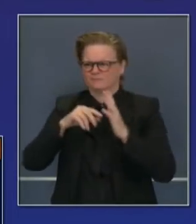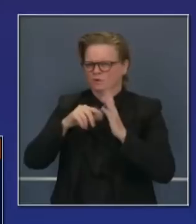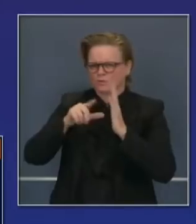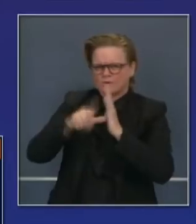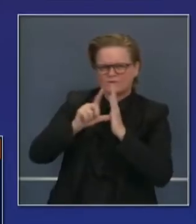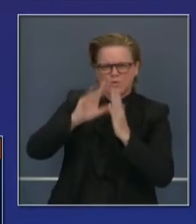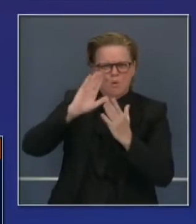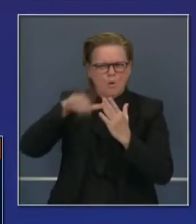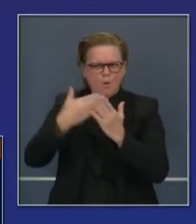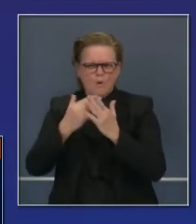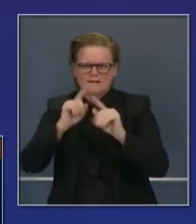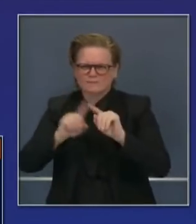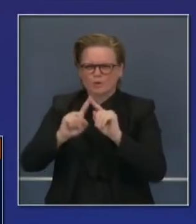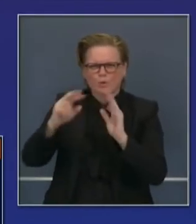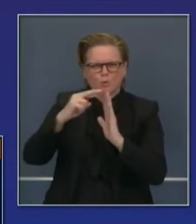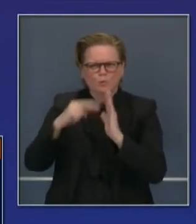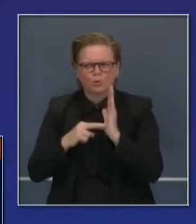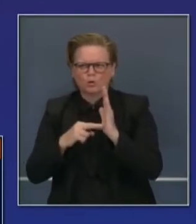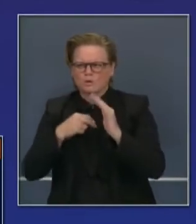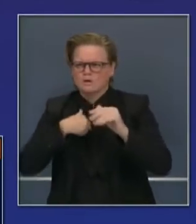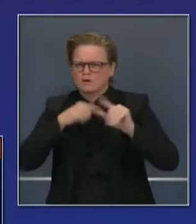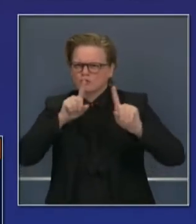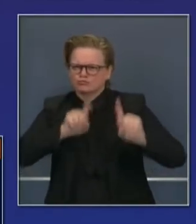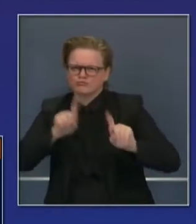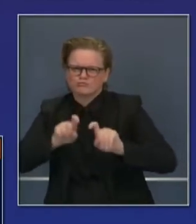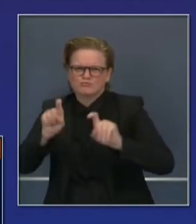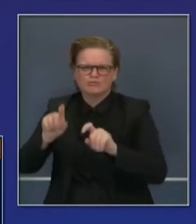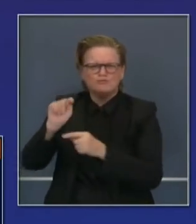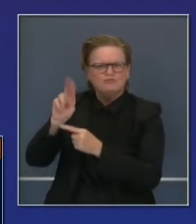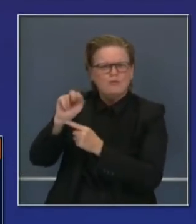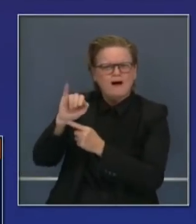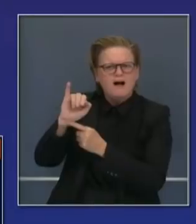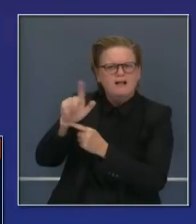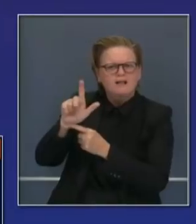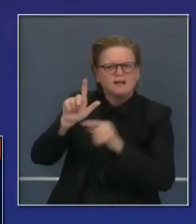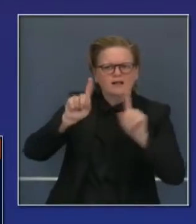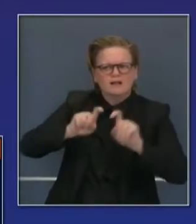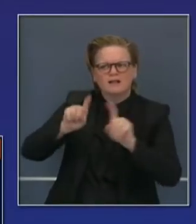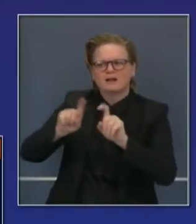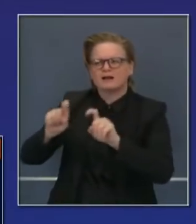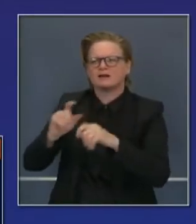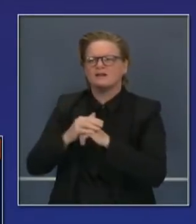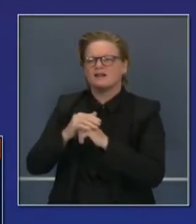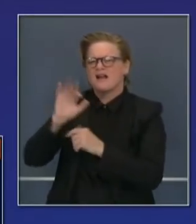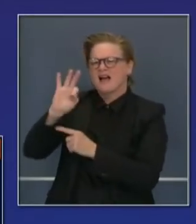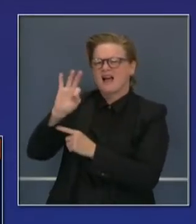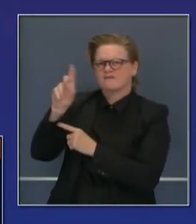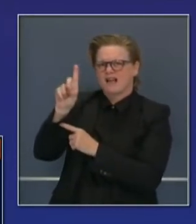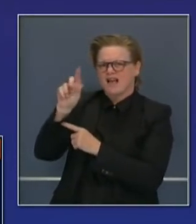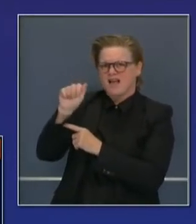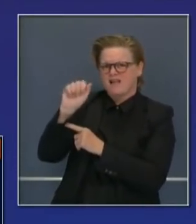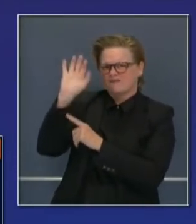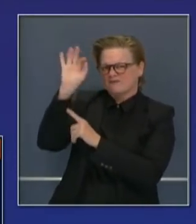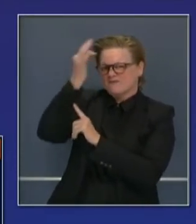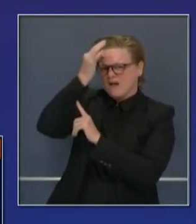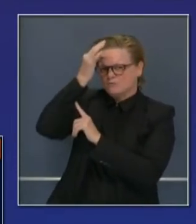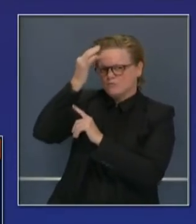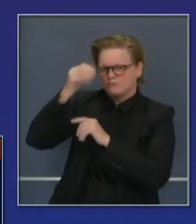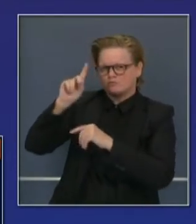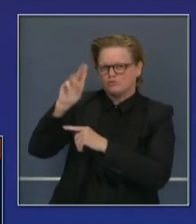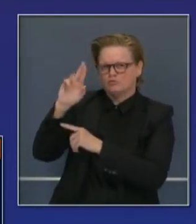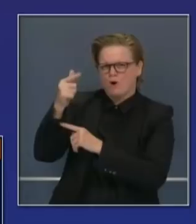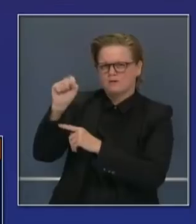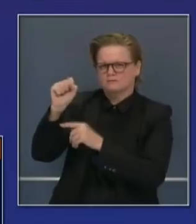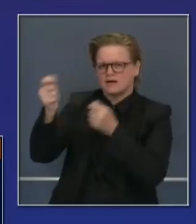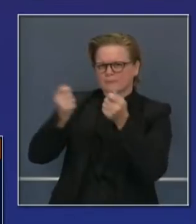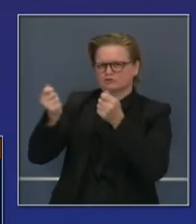and trials, phase 1 and 2, working with the FDA, and they will quickly assess all the available information when it's